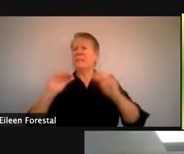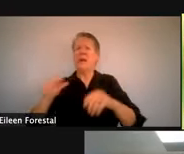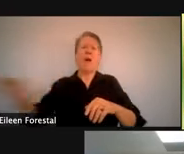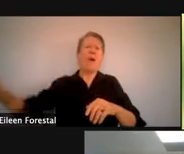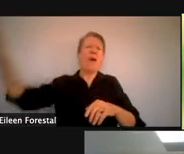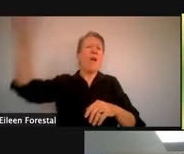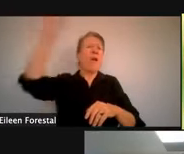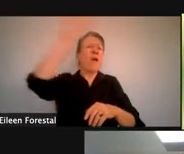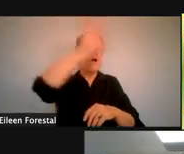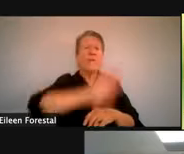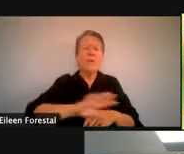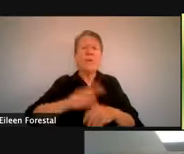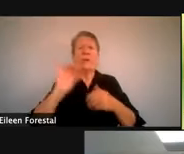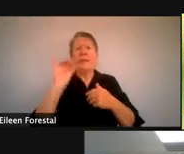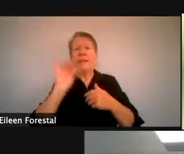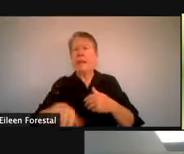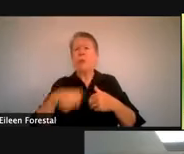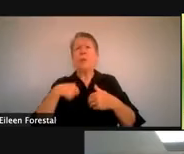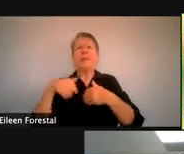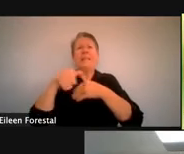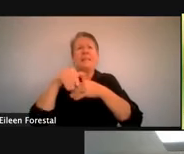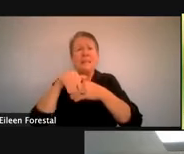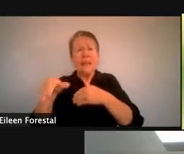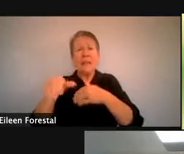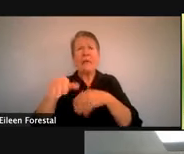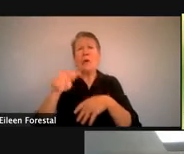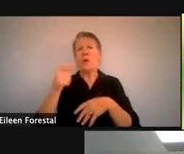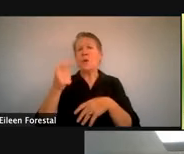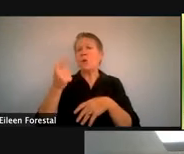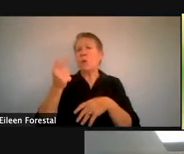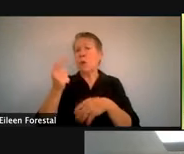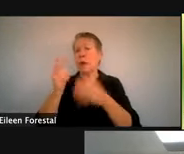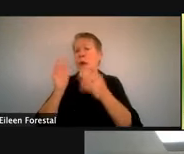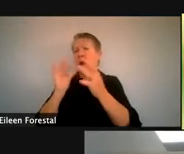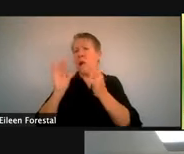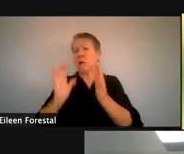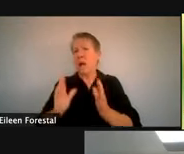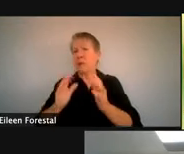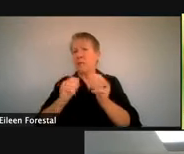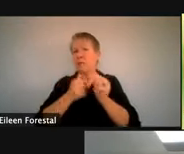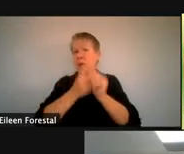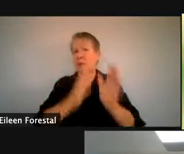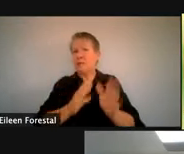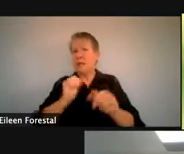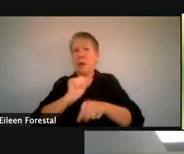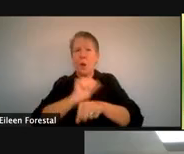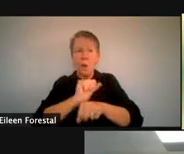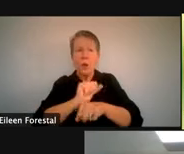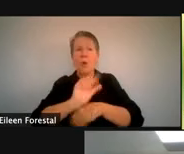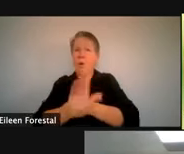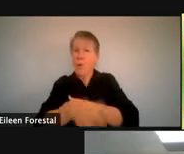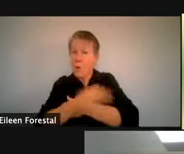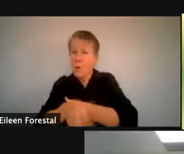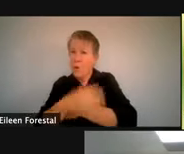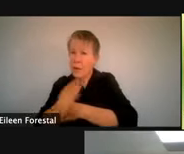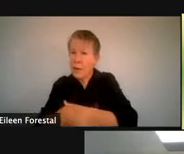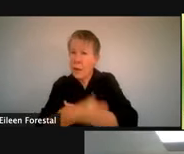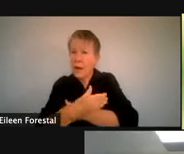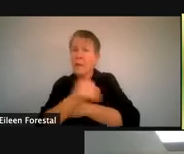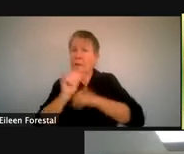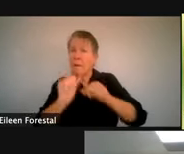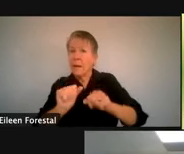contact tracers to Ocean County and worked to expand their hours into the evenings and weekends. The staff helped the local health